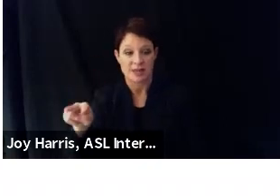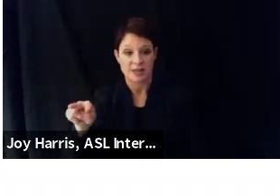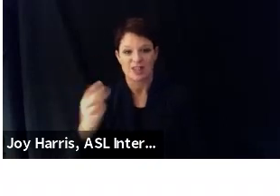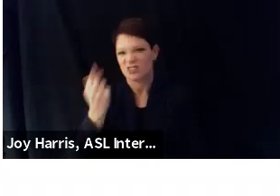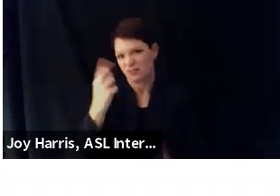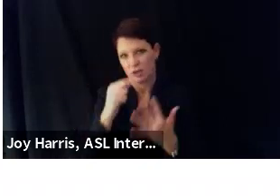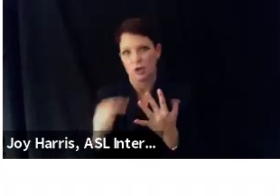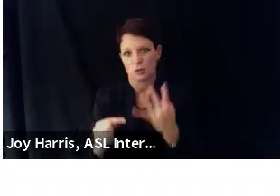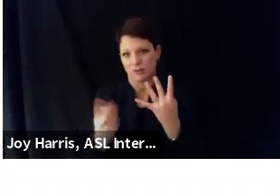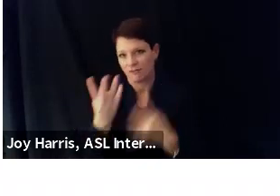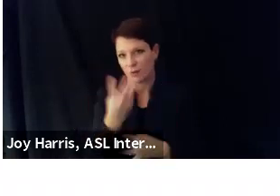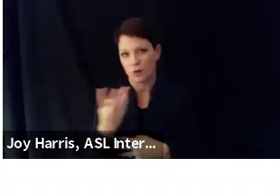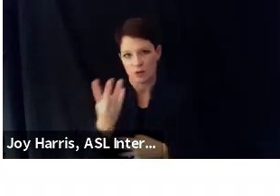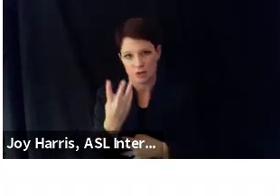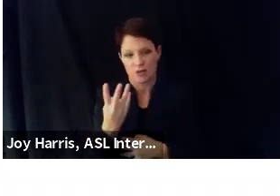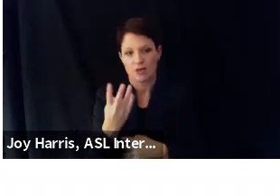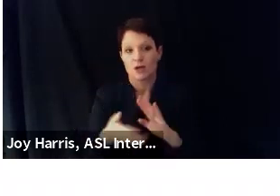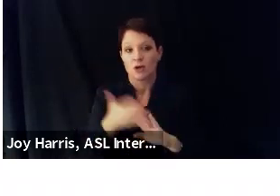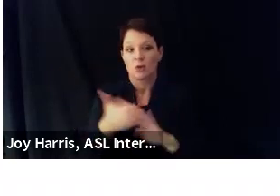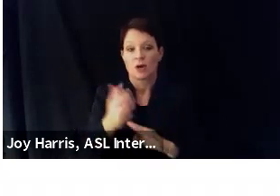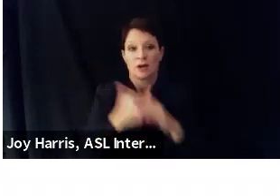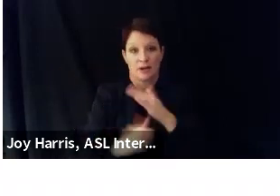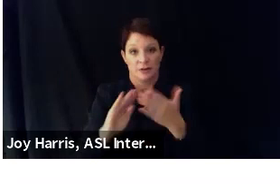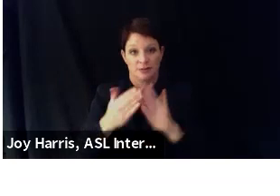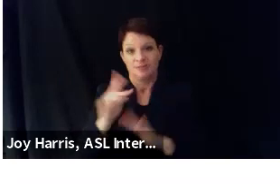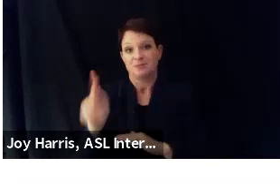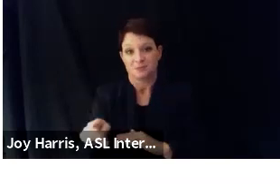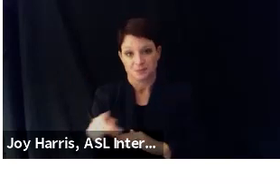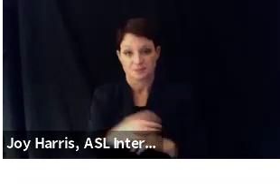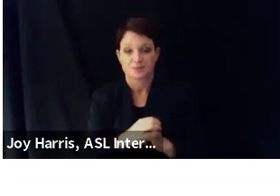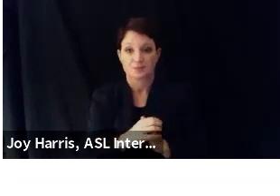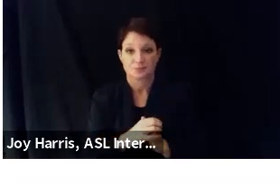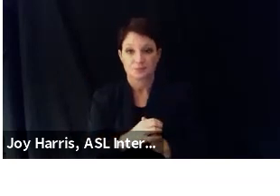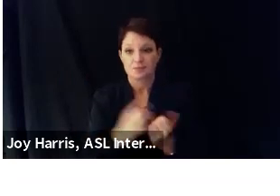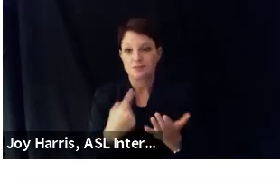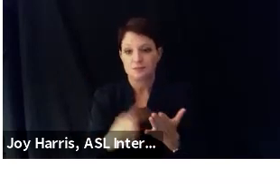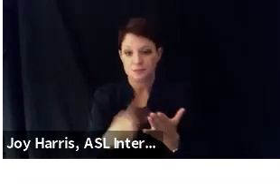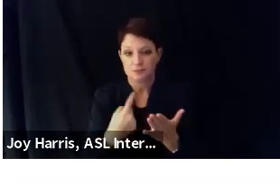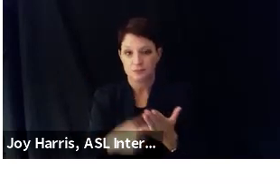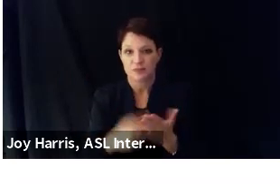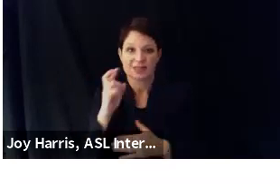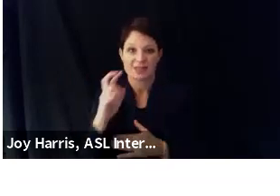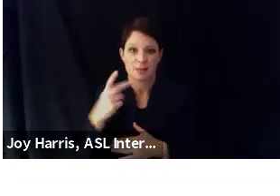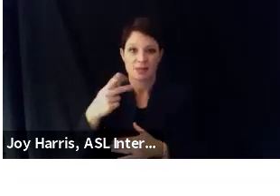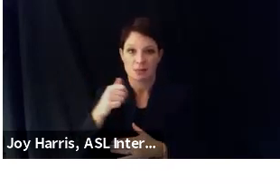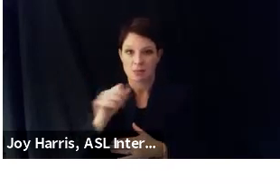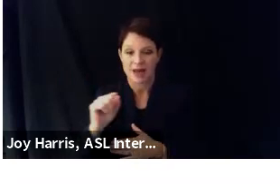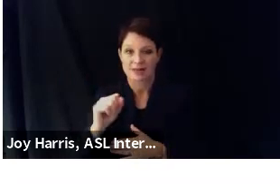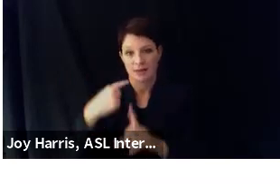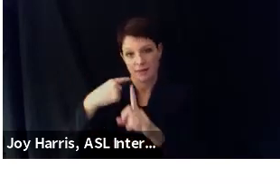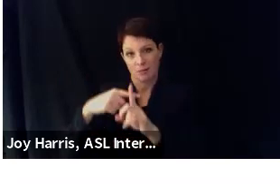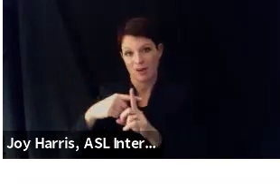handful of them. These are ones that are run by the city. So we talked about kind of the SEPTA passes and the perks of